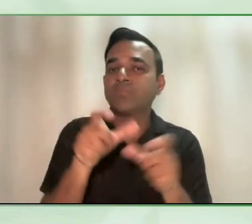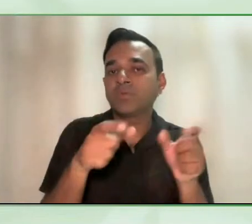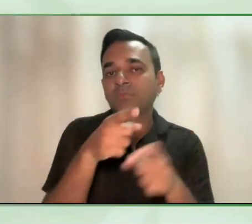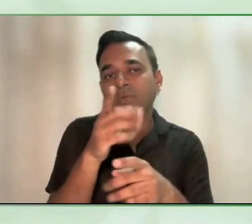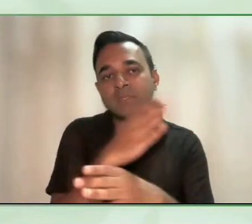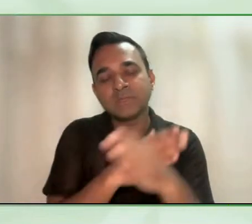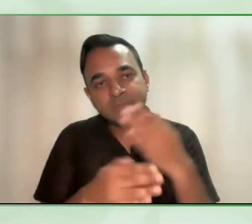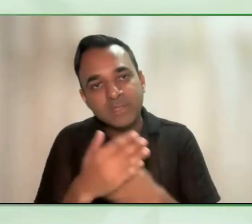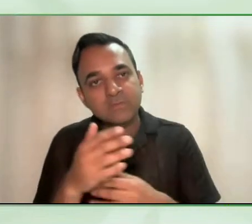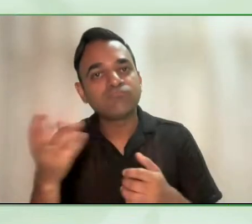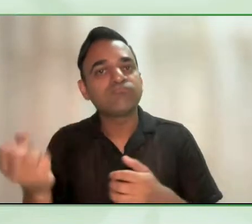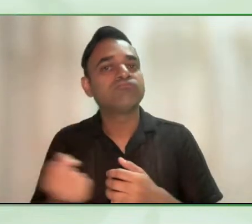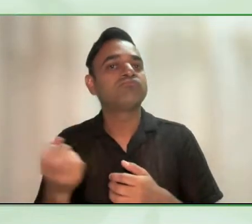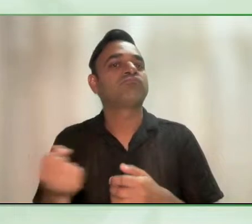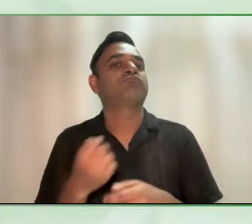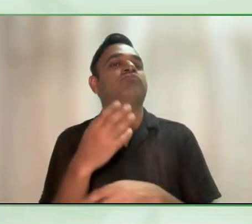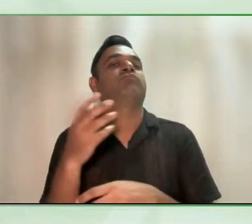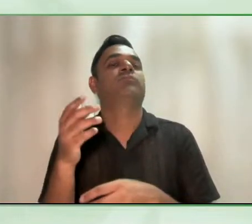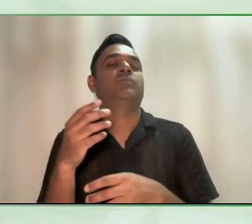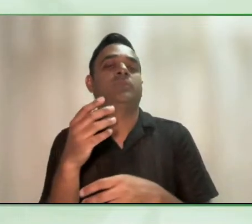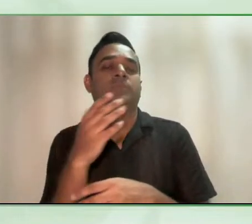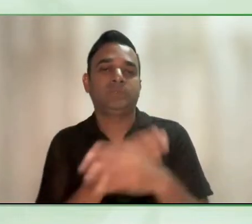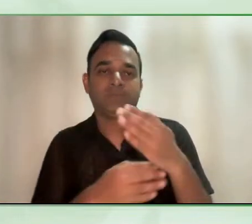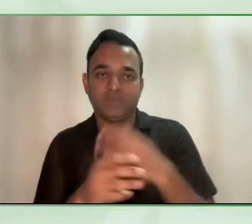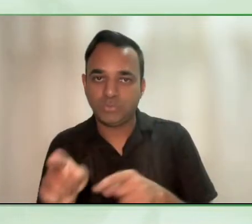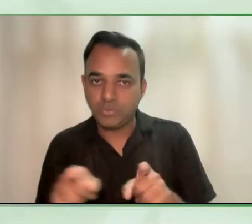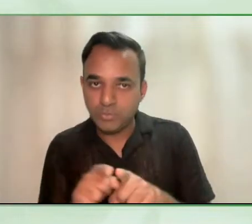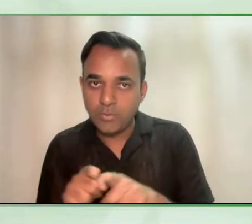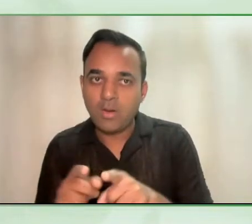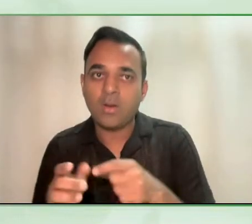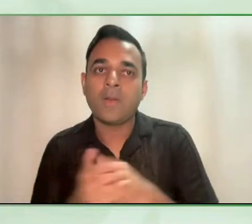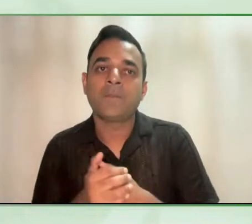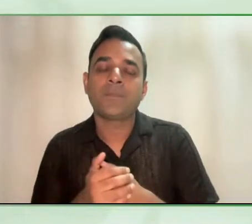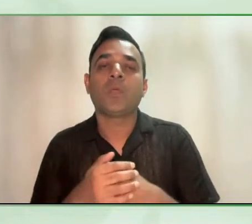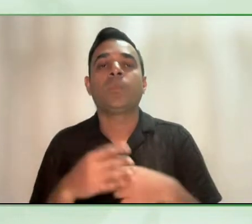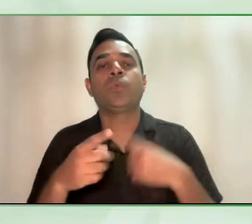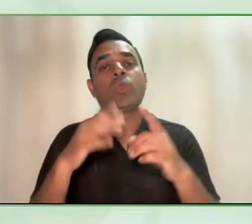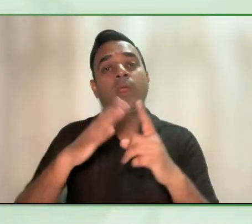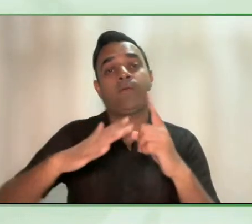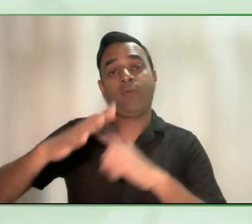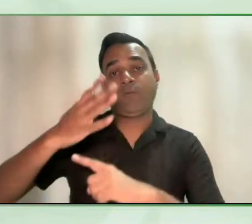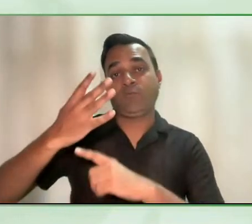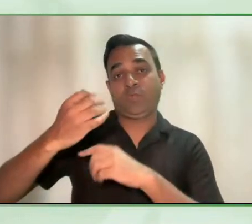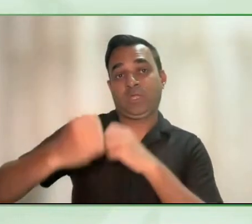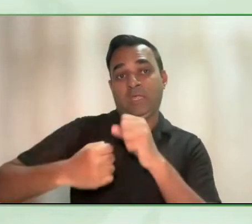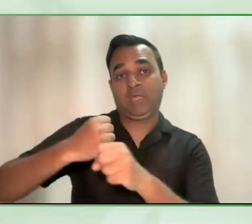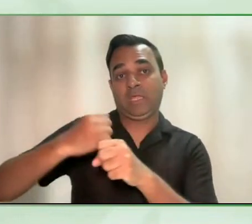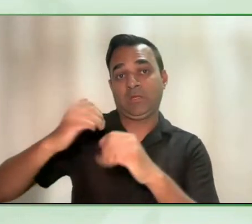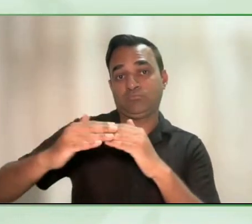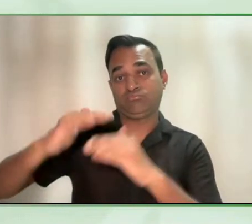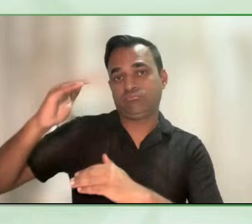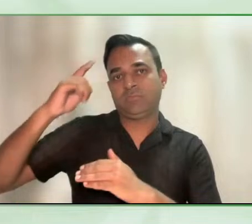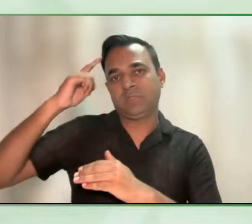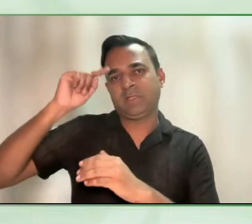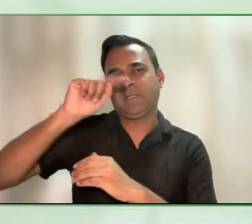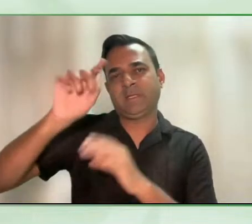and these artists come onto our program, and over those 4 years,